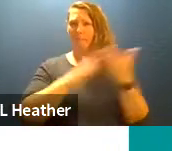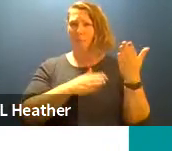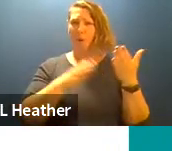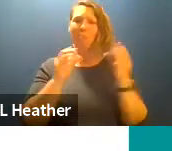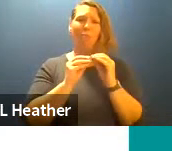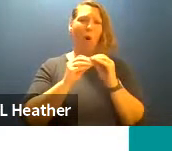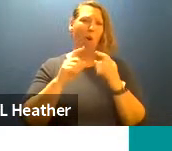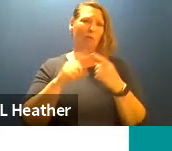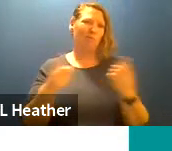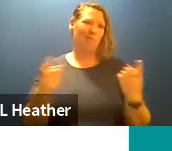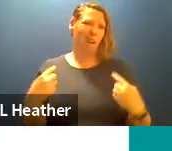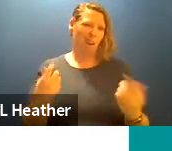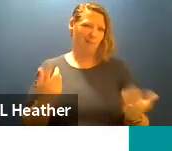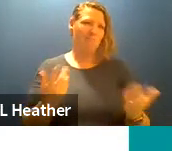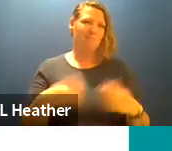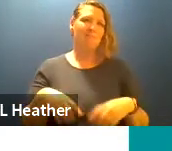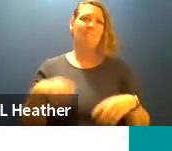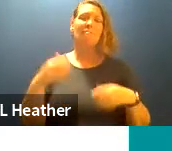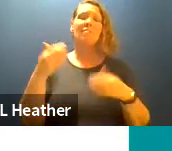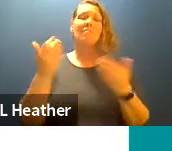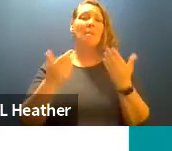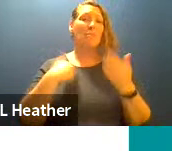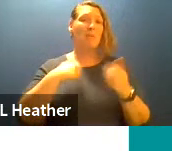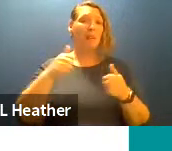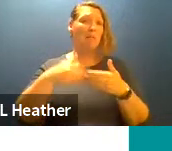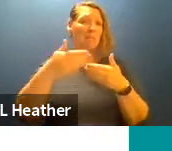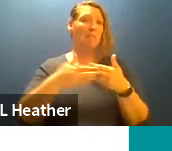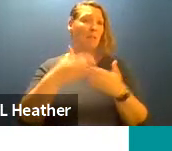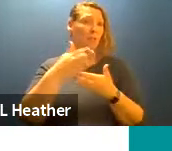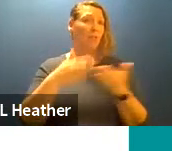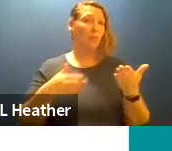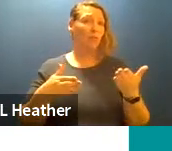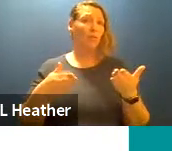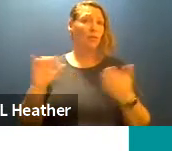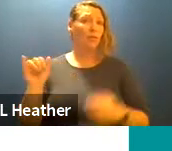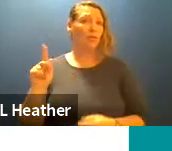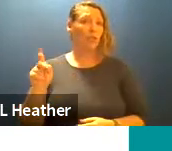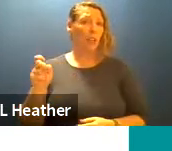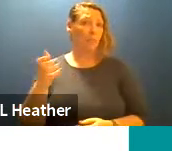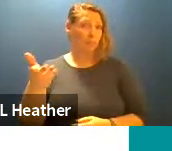come. Perhaps we move on to the next section, I think, Jake.